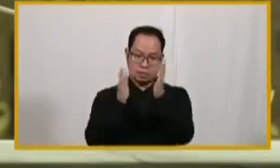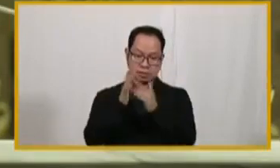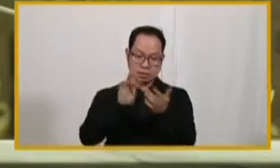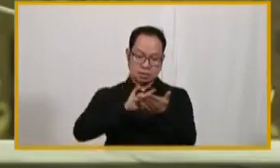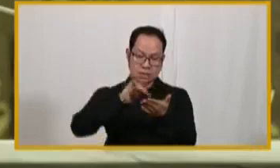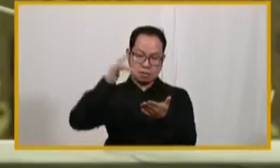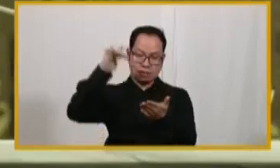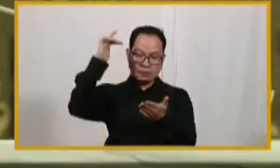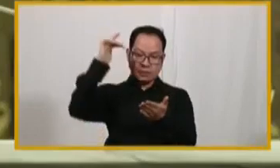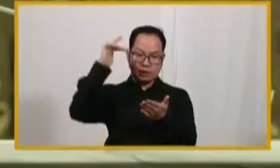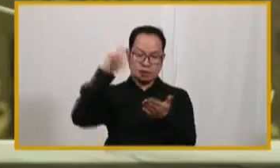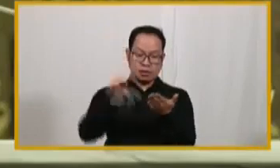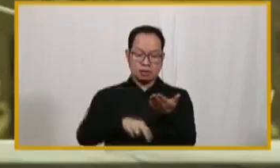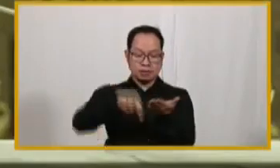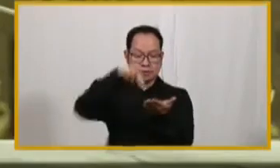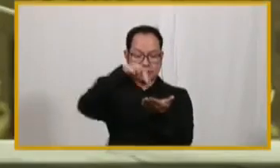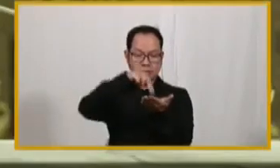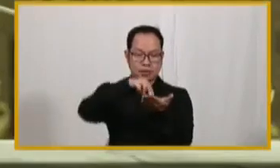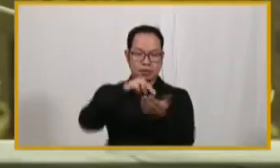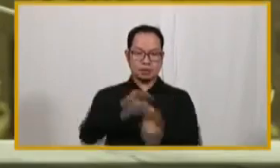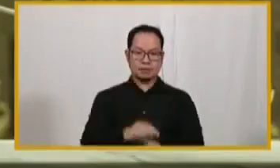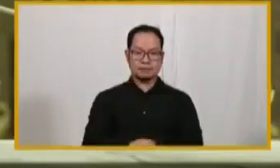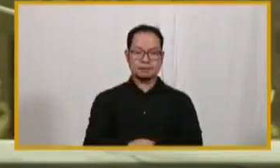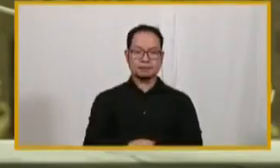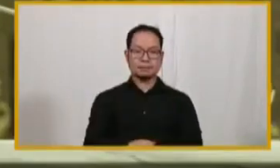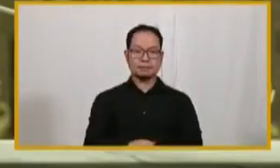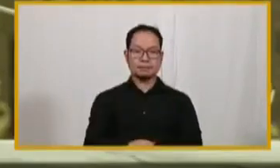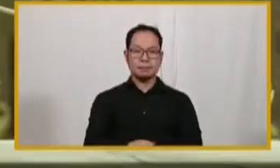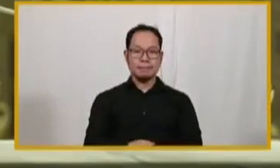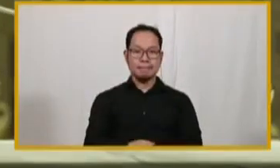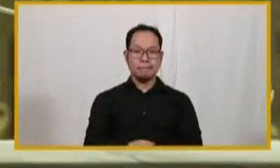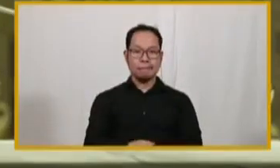glory of the resurrection.